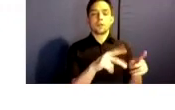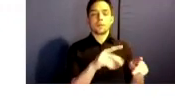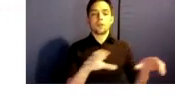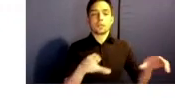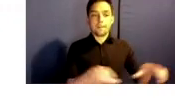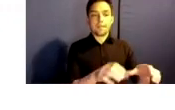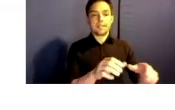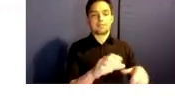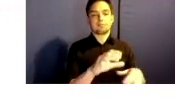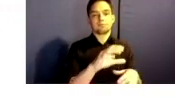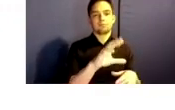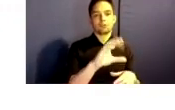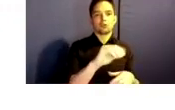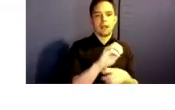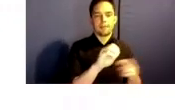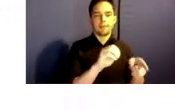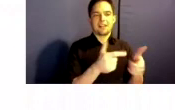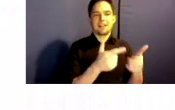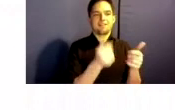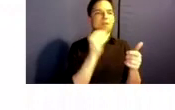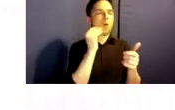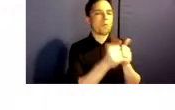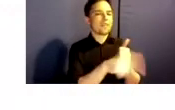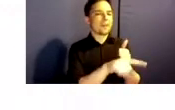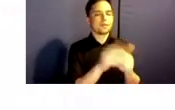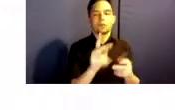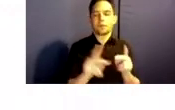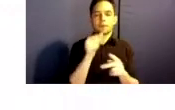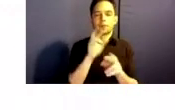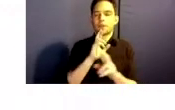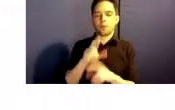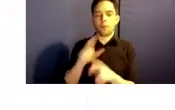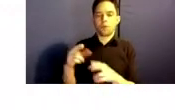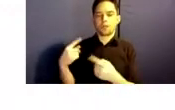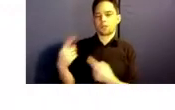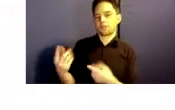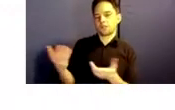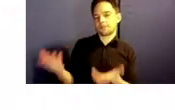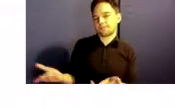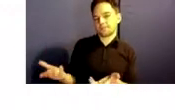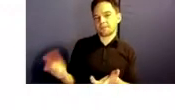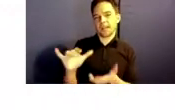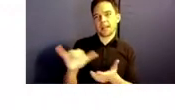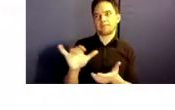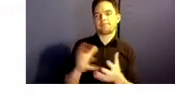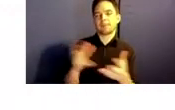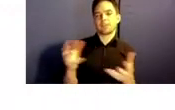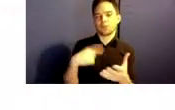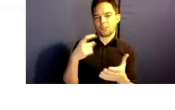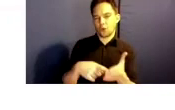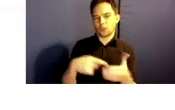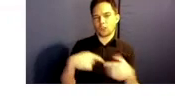been, so people have not actually been reporting as much as we noticed during